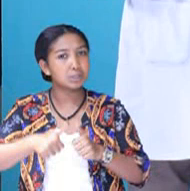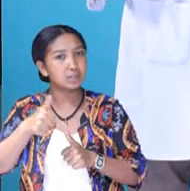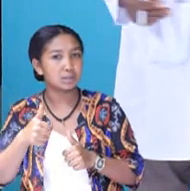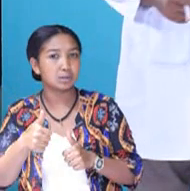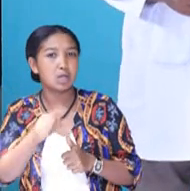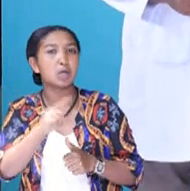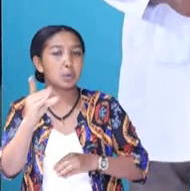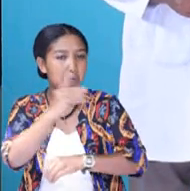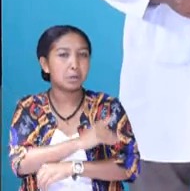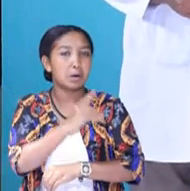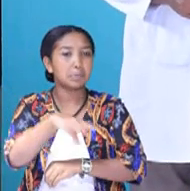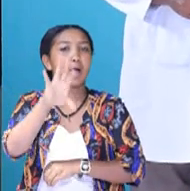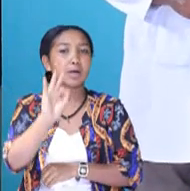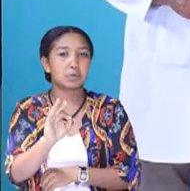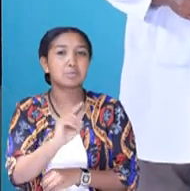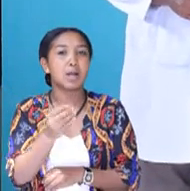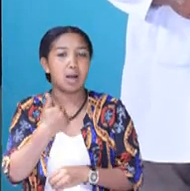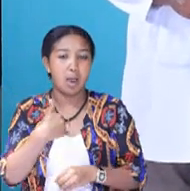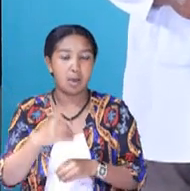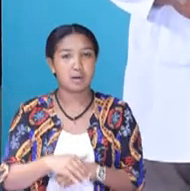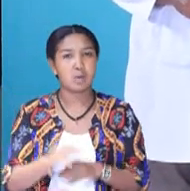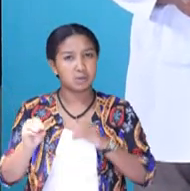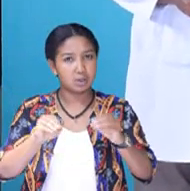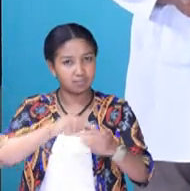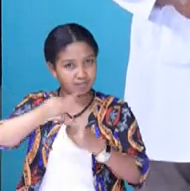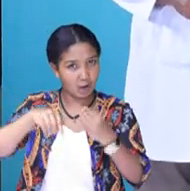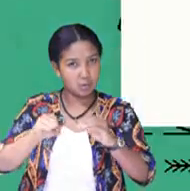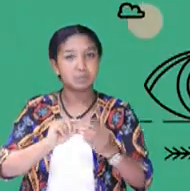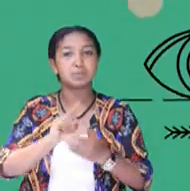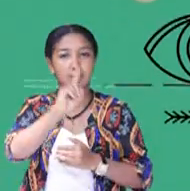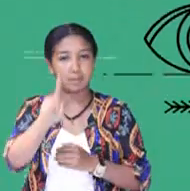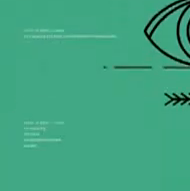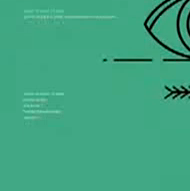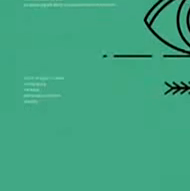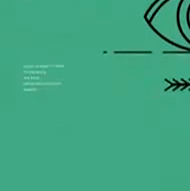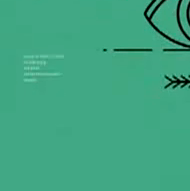in your day-to-day life activity? Please.